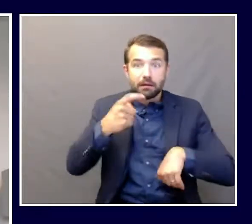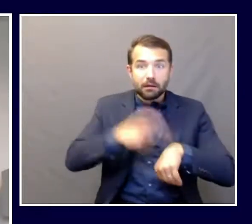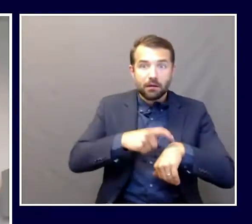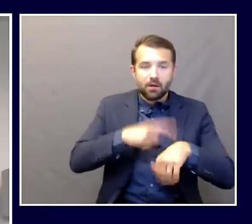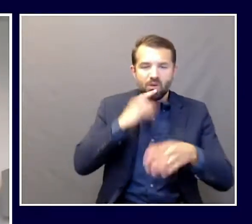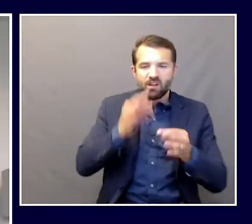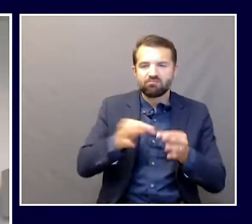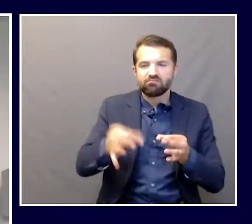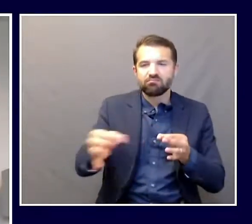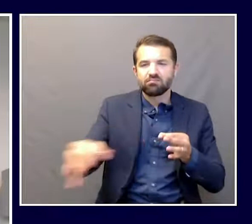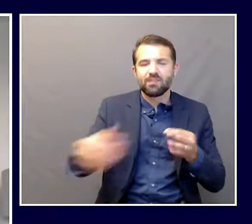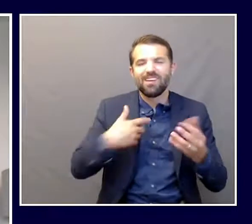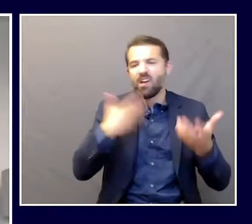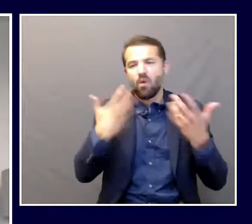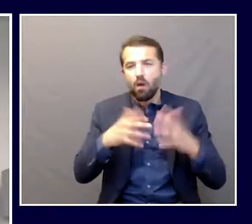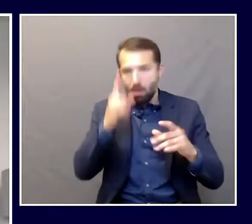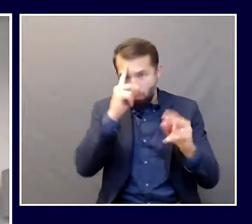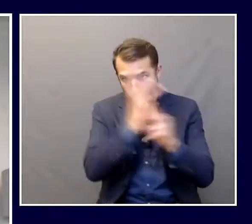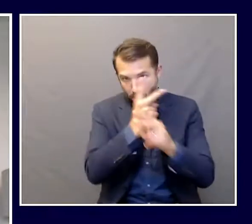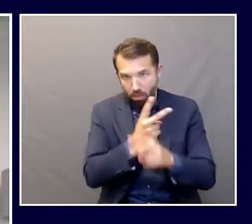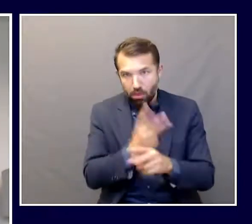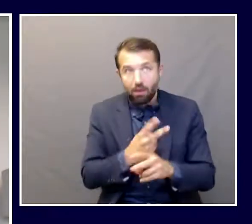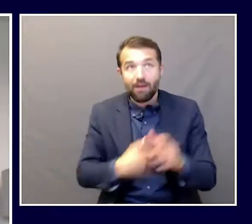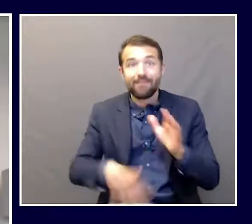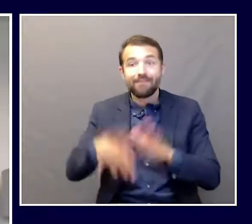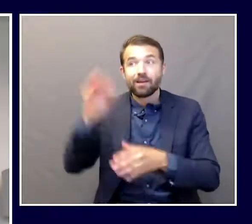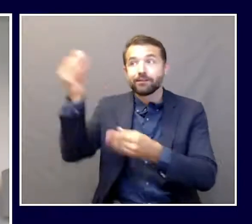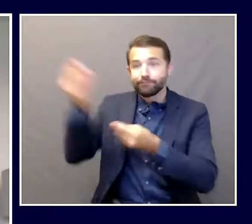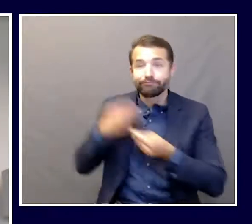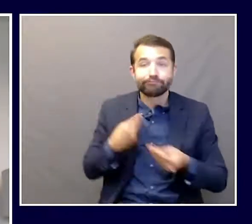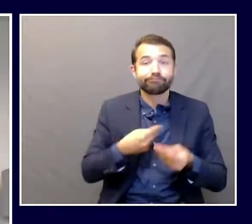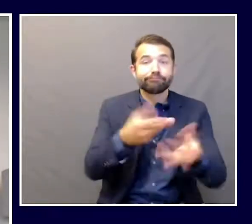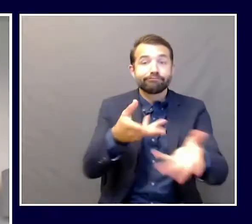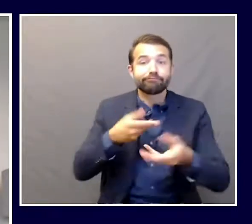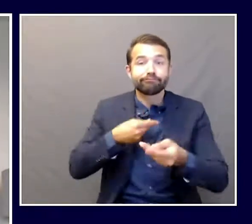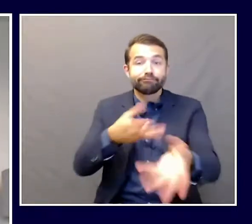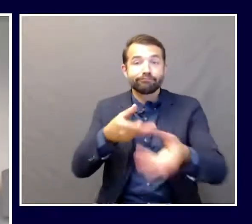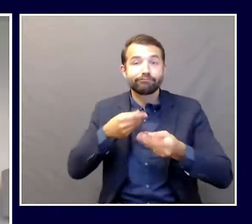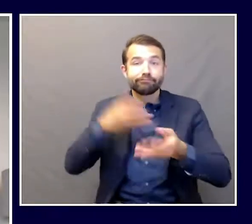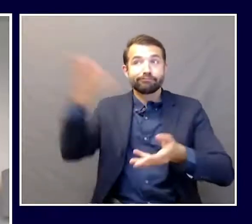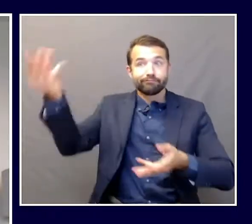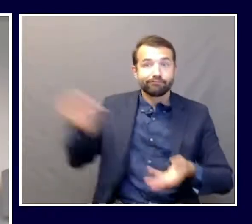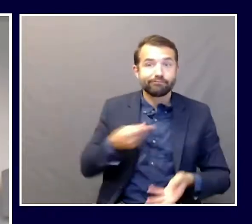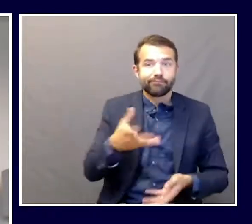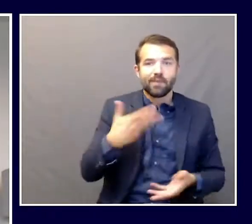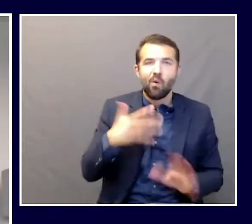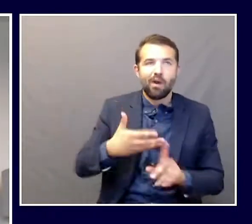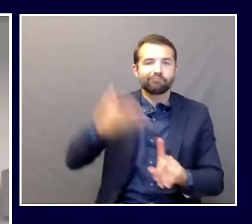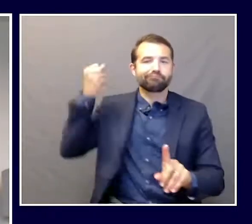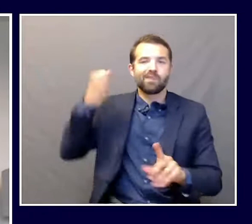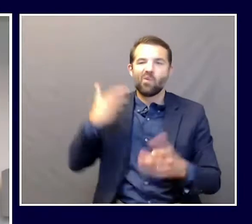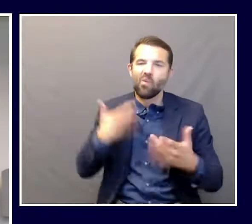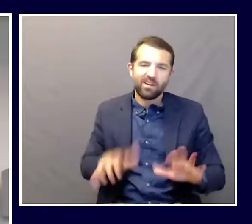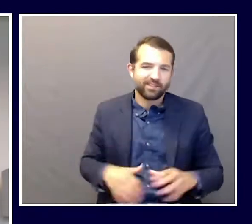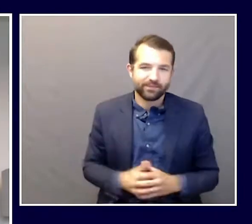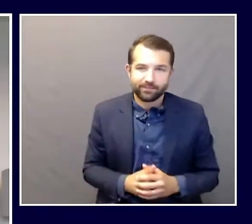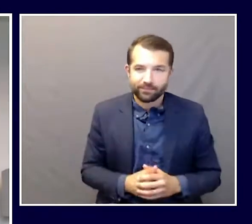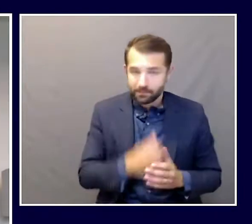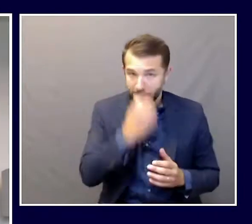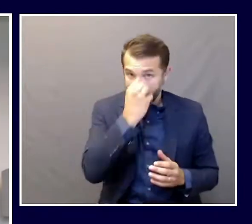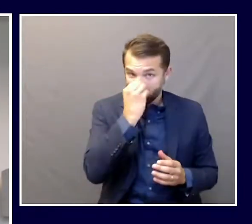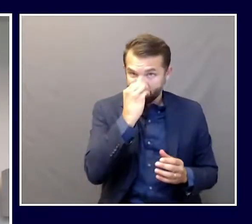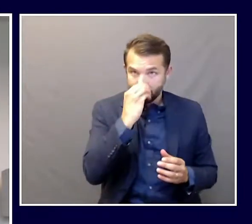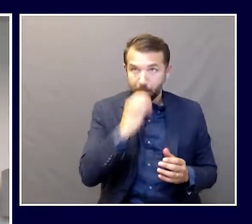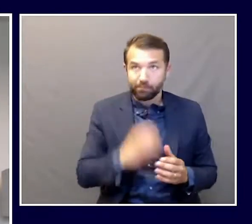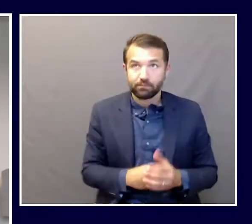think, for transparency reasons, I don't want to delay that. Do you have a sense, though, overall, what percentage of the